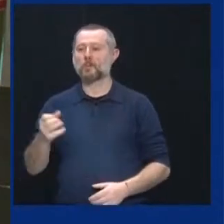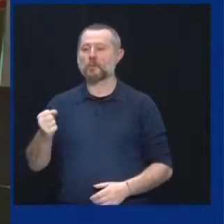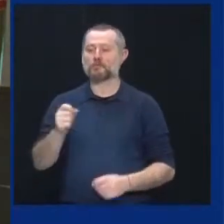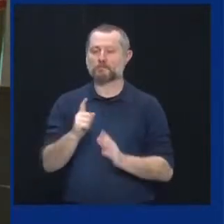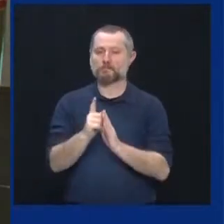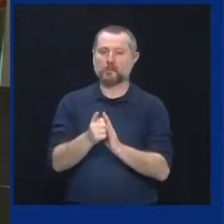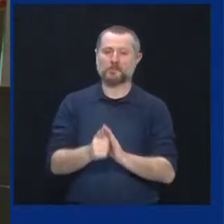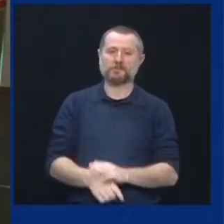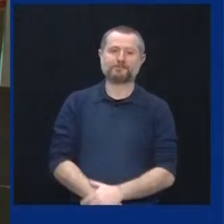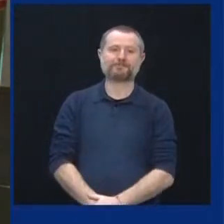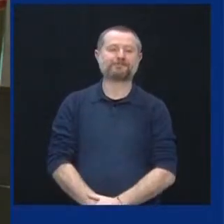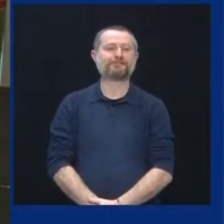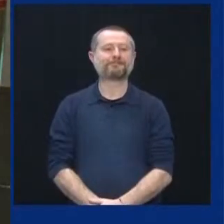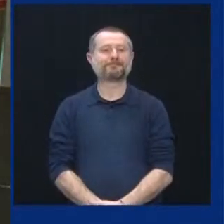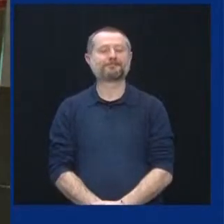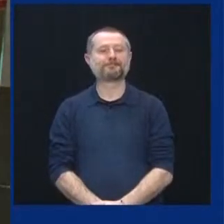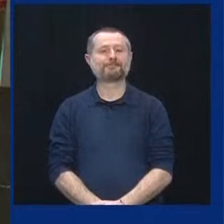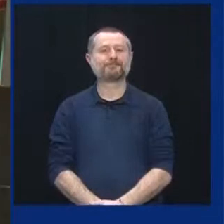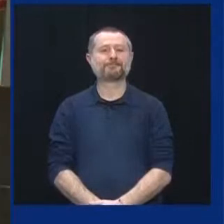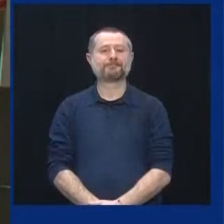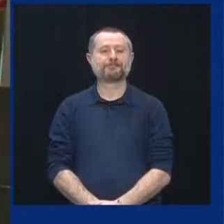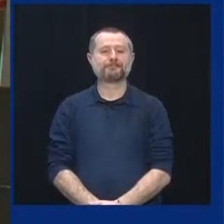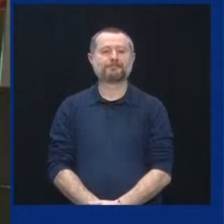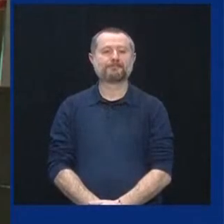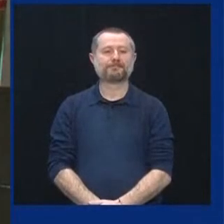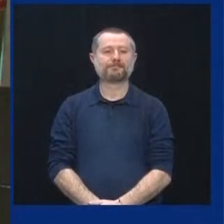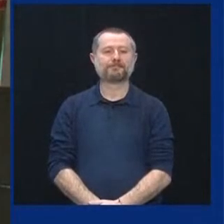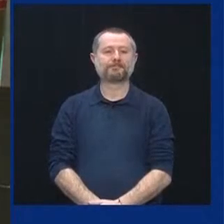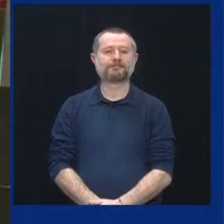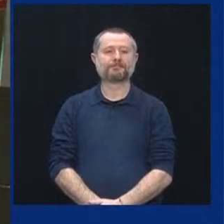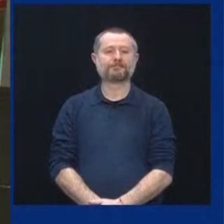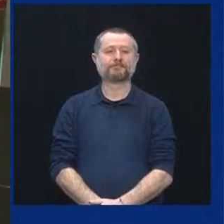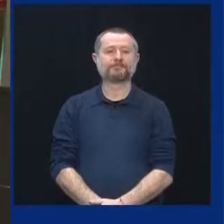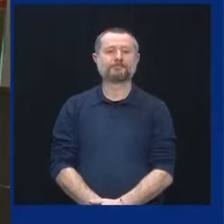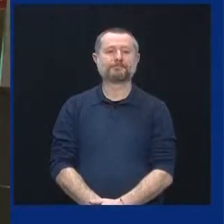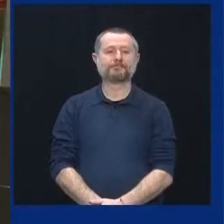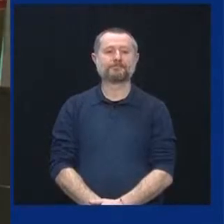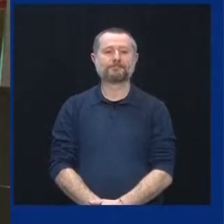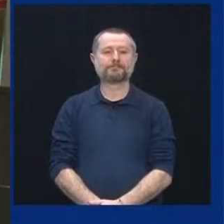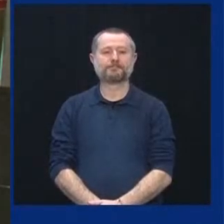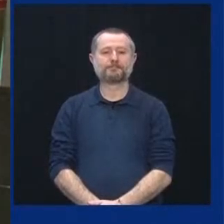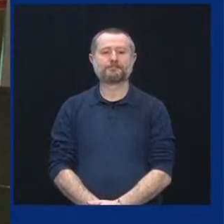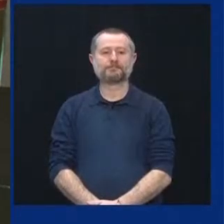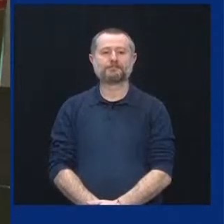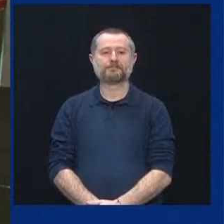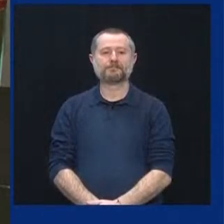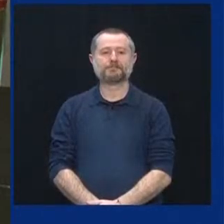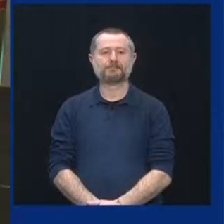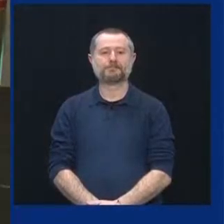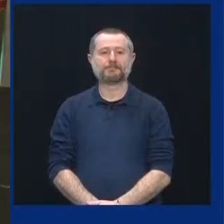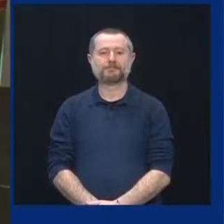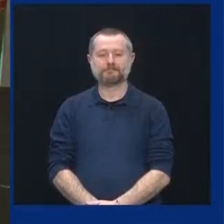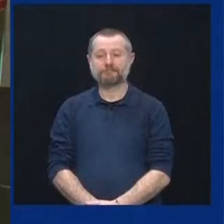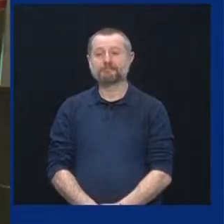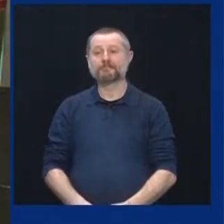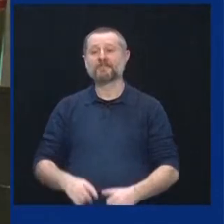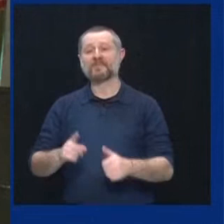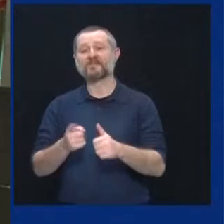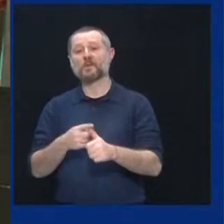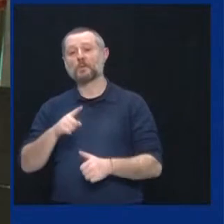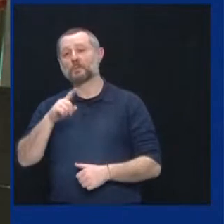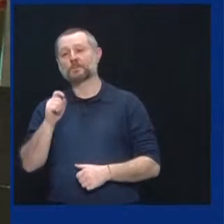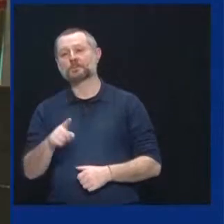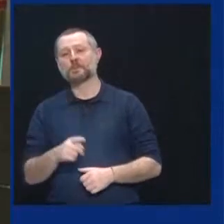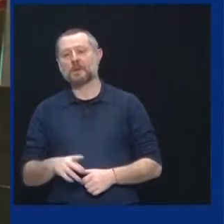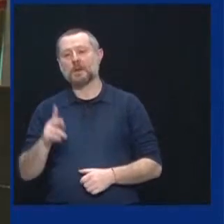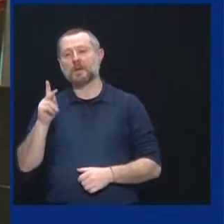roster. Governor, your first question comes from